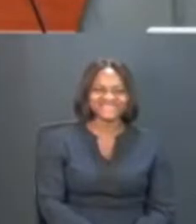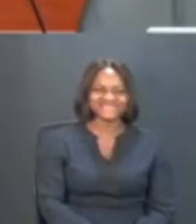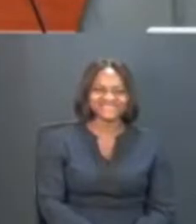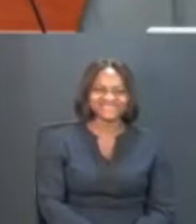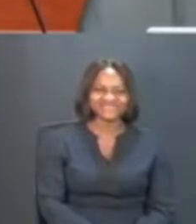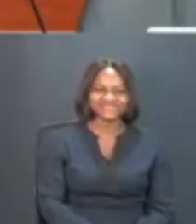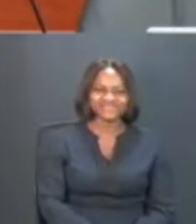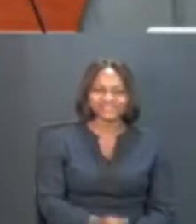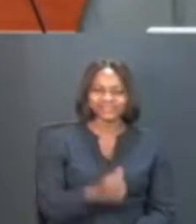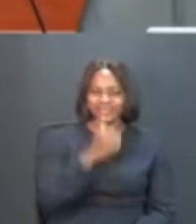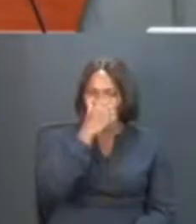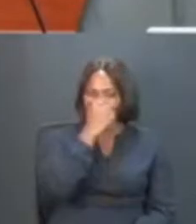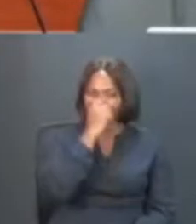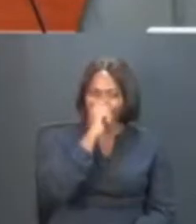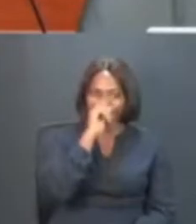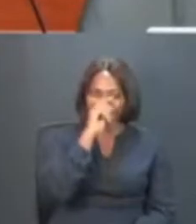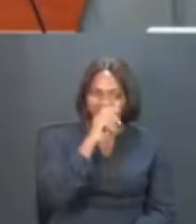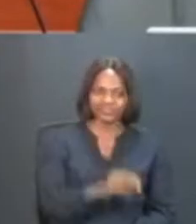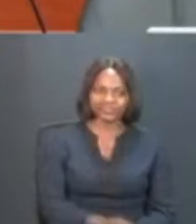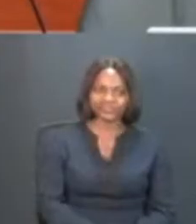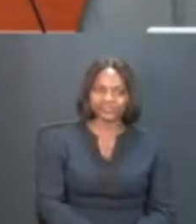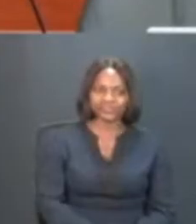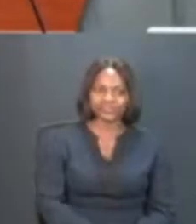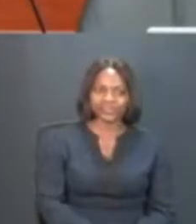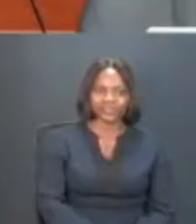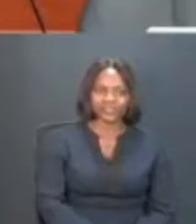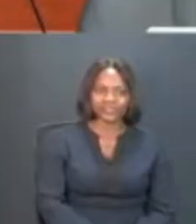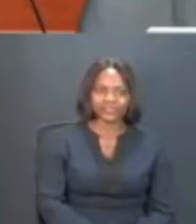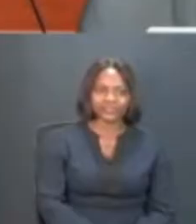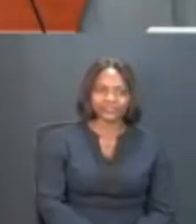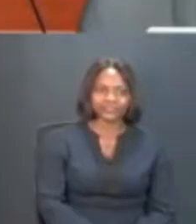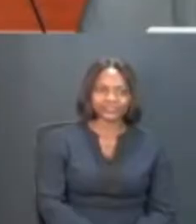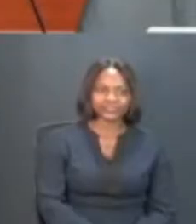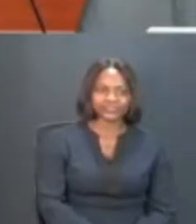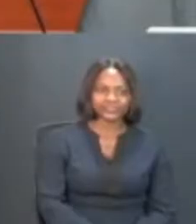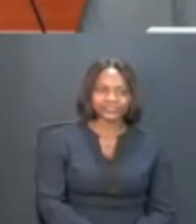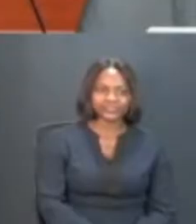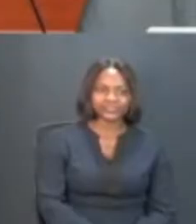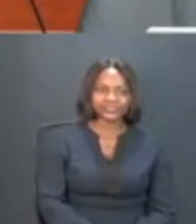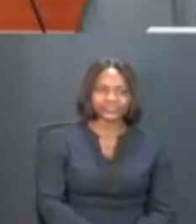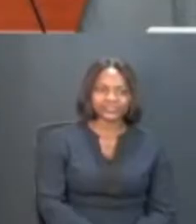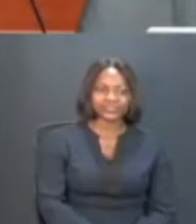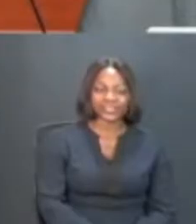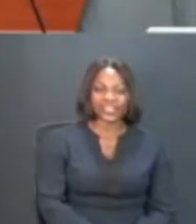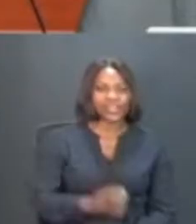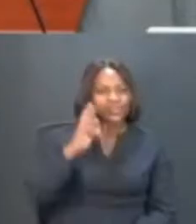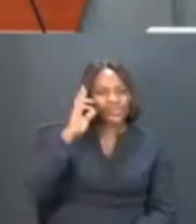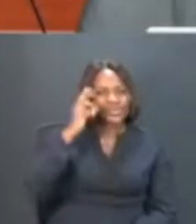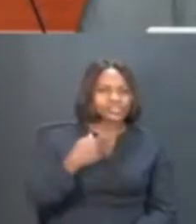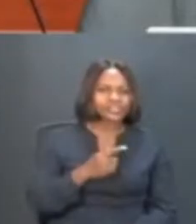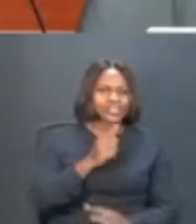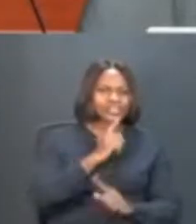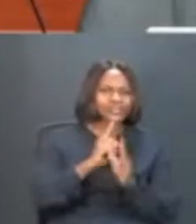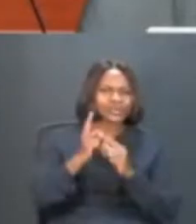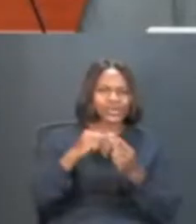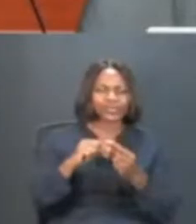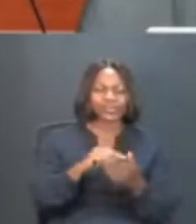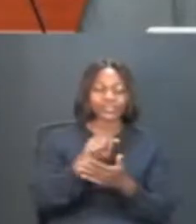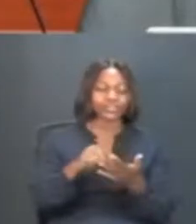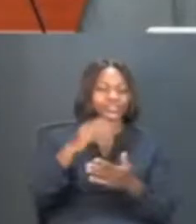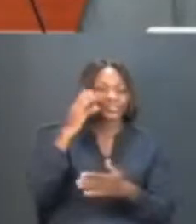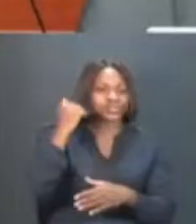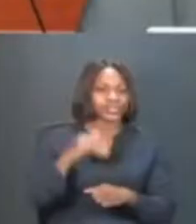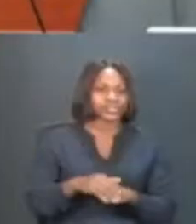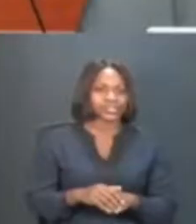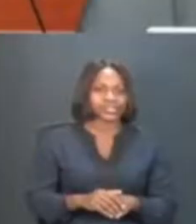So in fact, Mr. Speaker, the reason why I'm deliberate on this is that 3